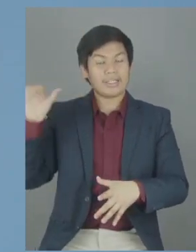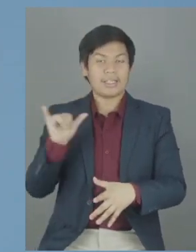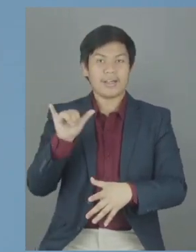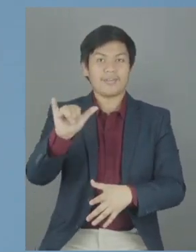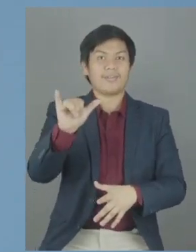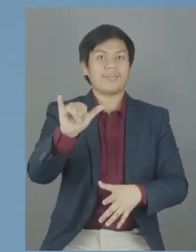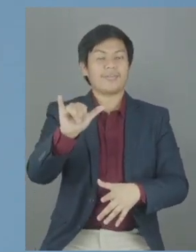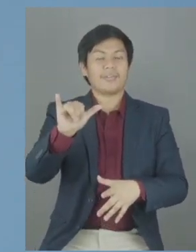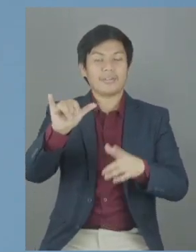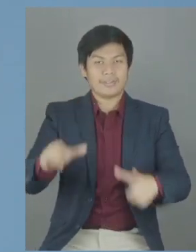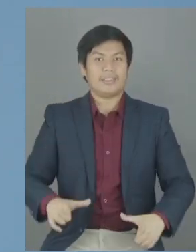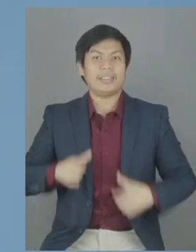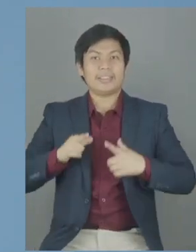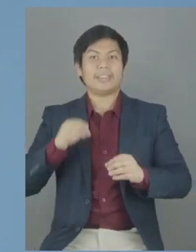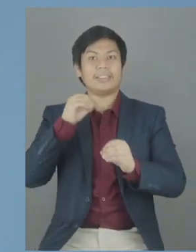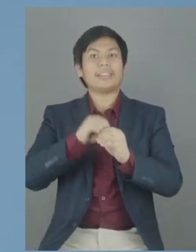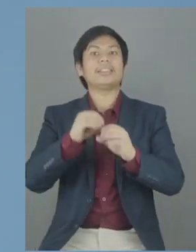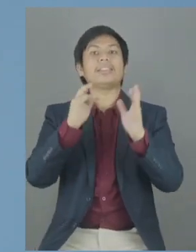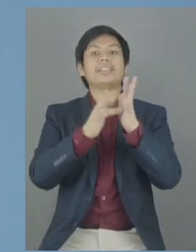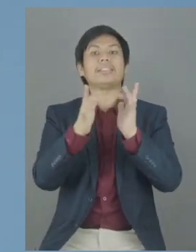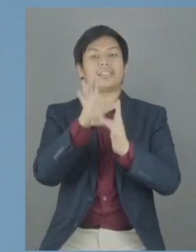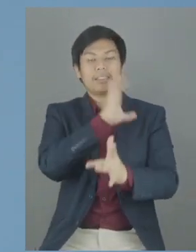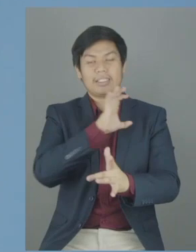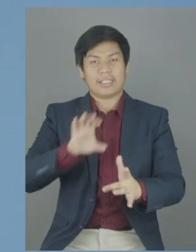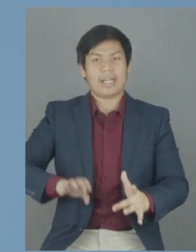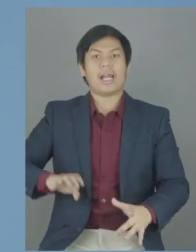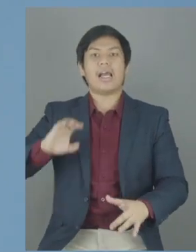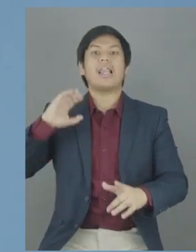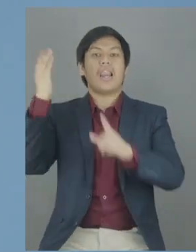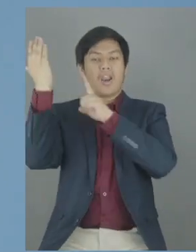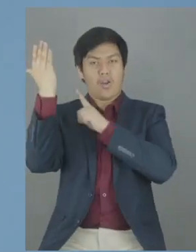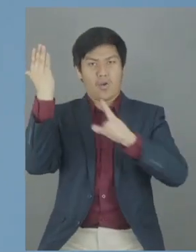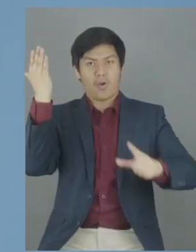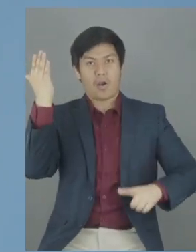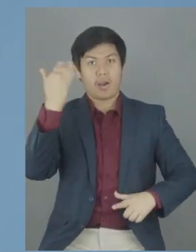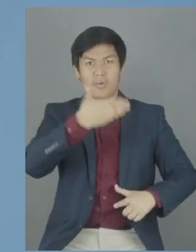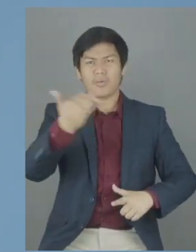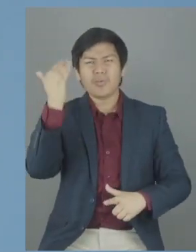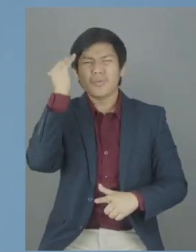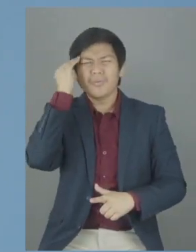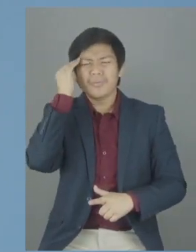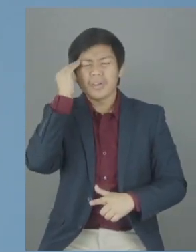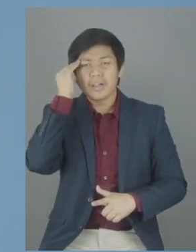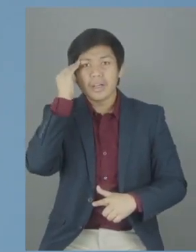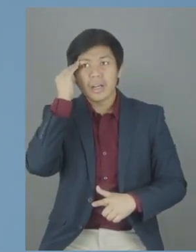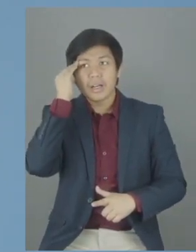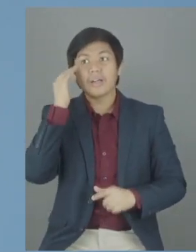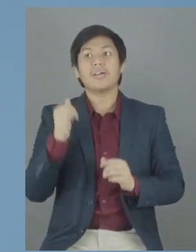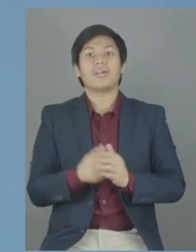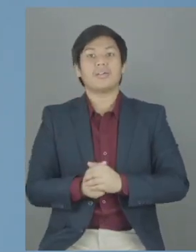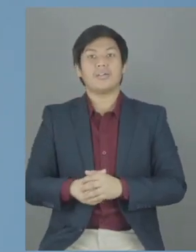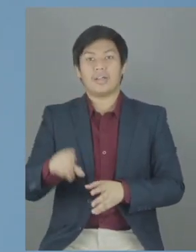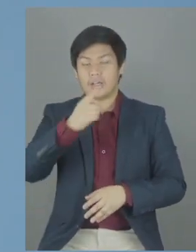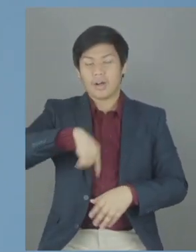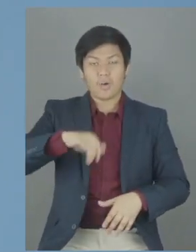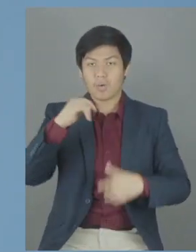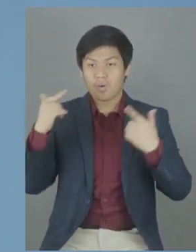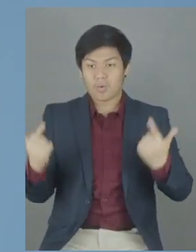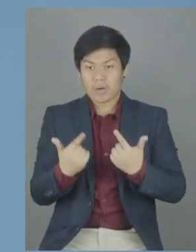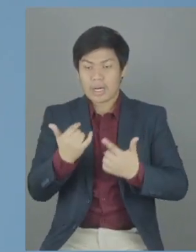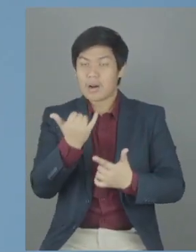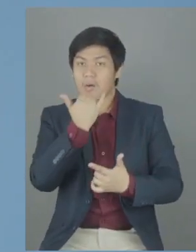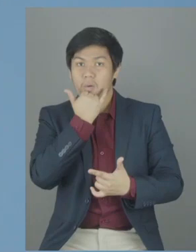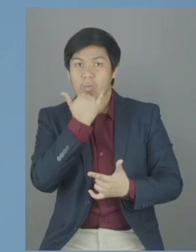eternal life in Christ Jesus our Lord." And if you think about it, with our flaws, with our